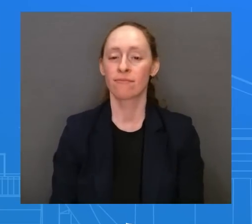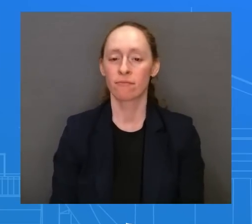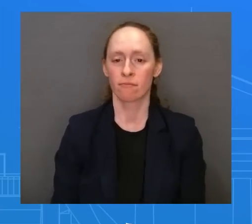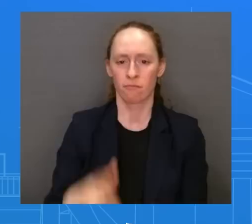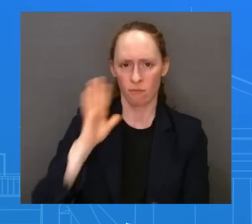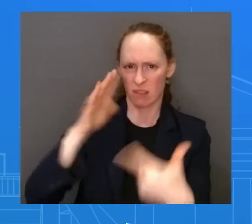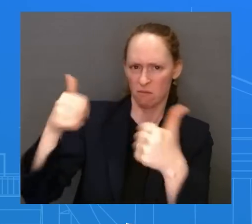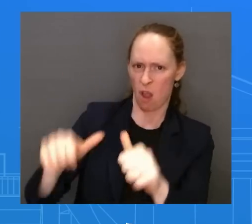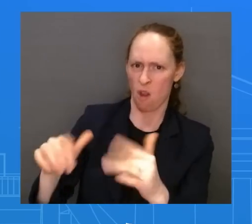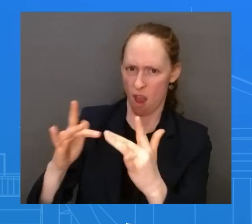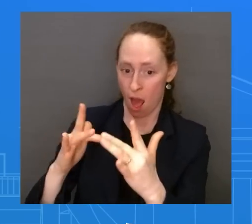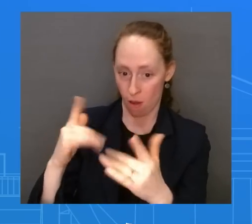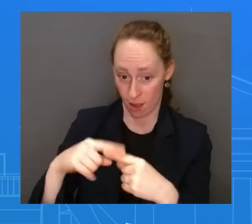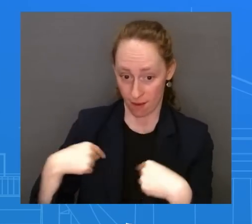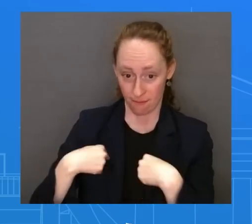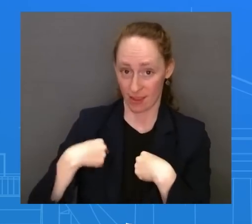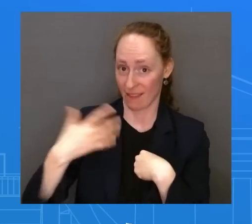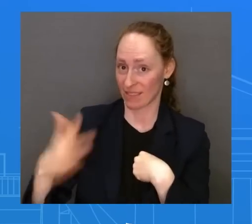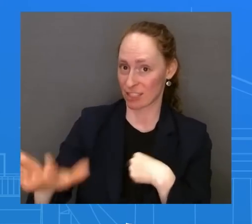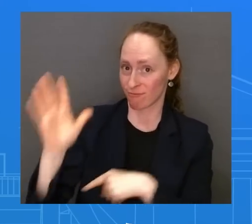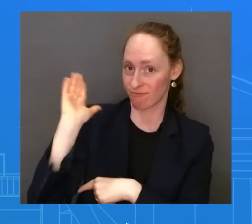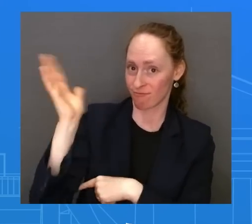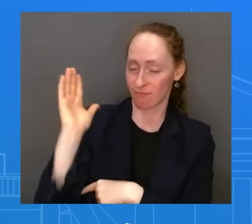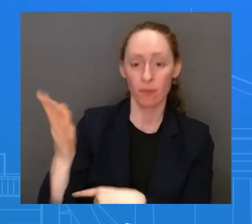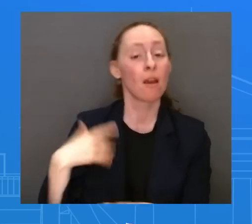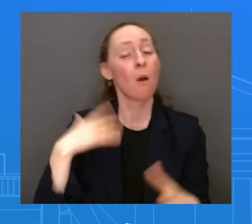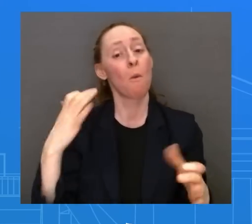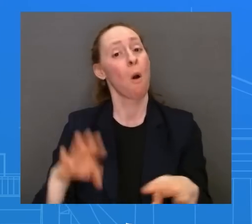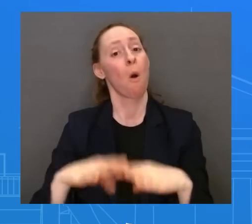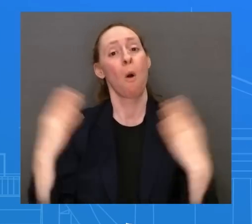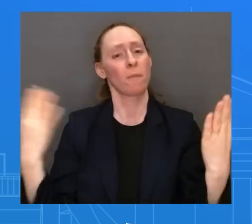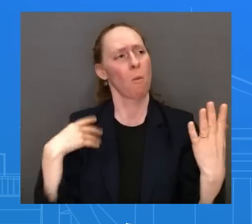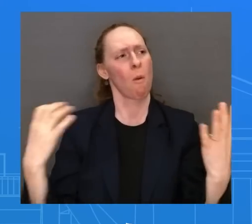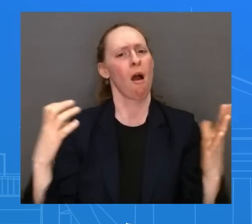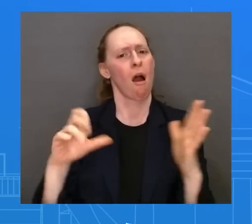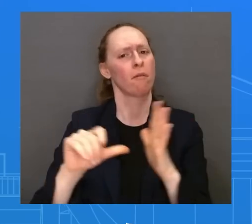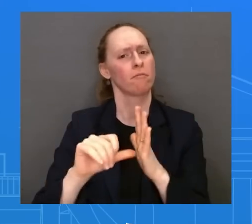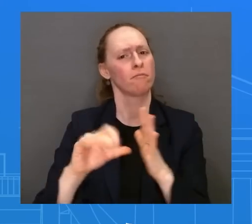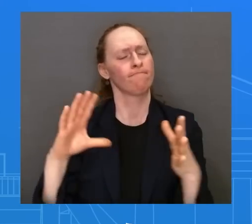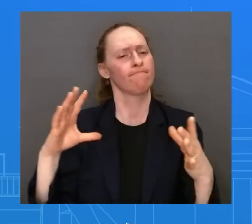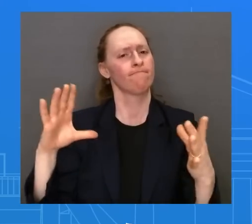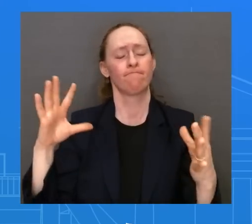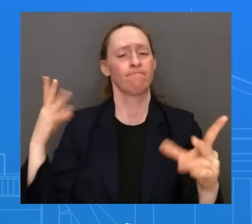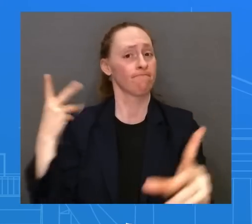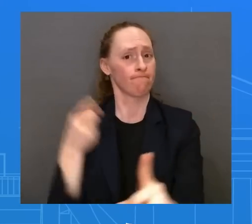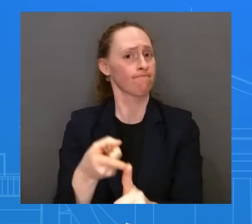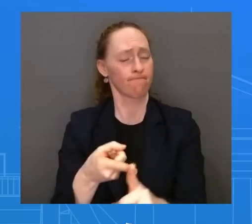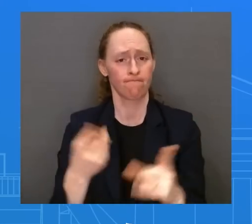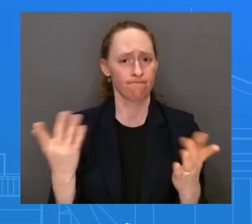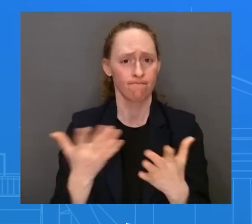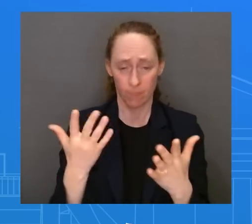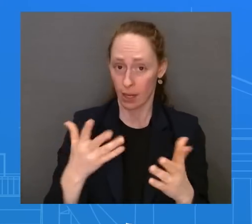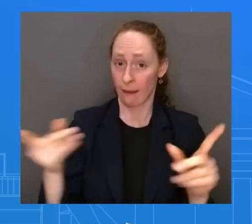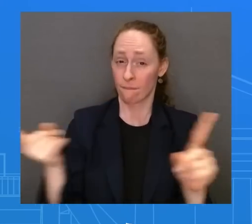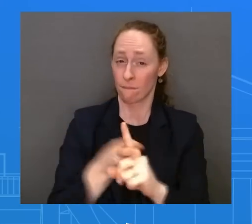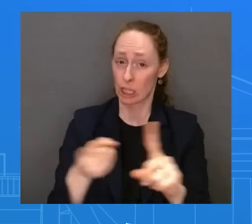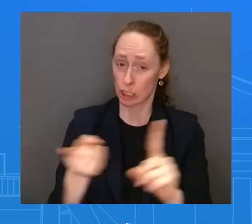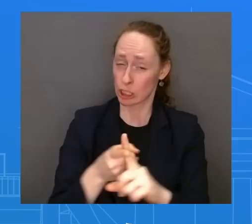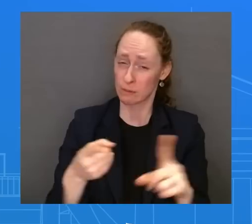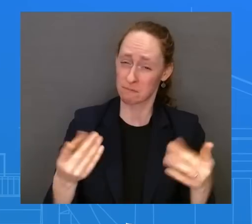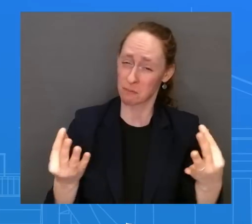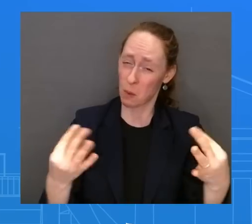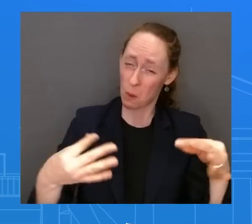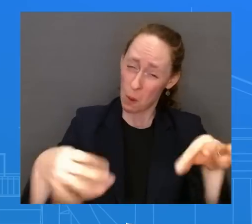overview first and most critically the president's decision to end the war in Afghanistan was the right one